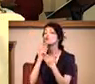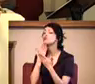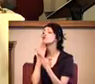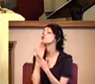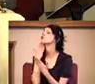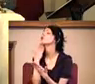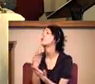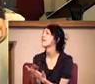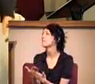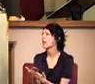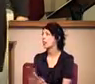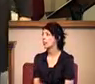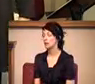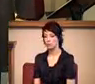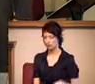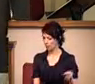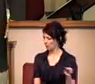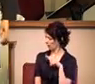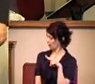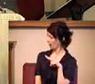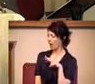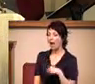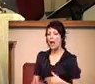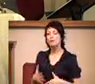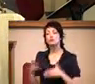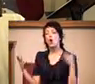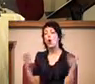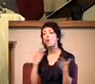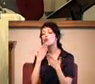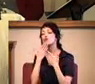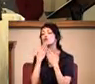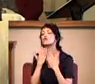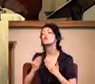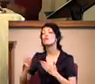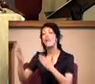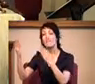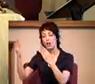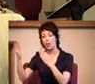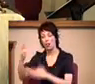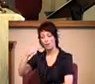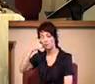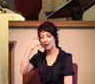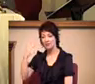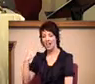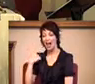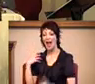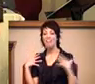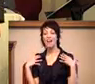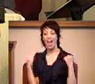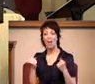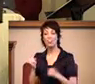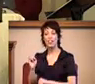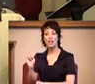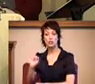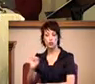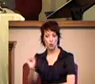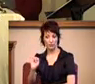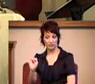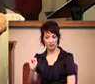we went, huh? He said, I am so grateful because I had health insurance.